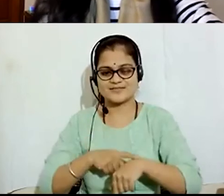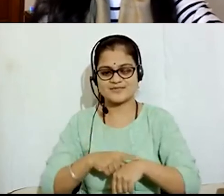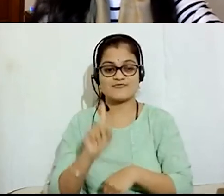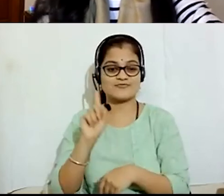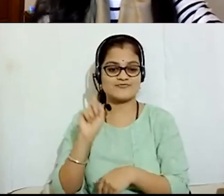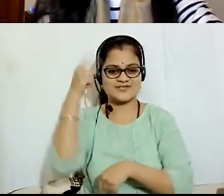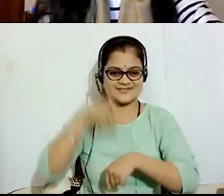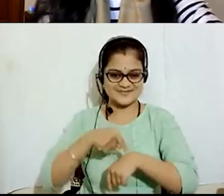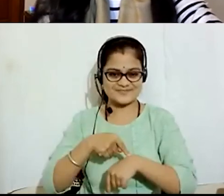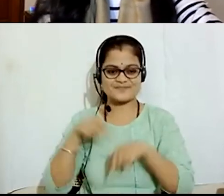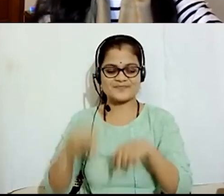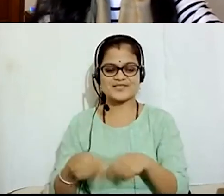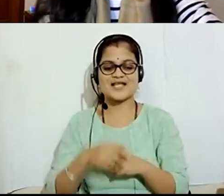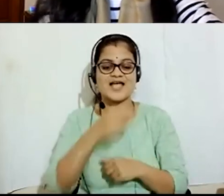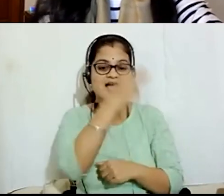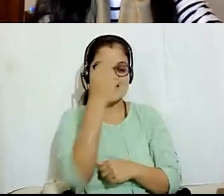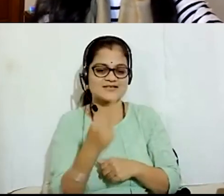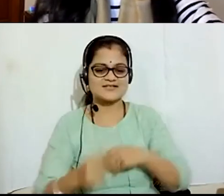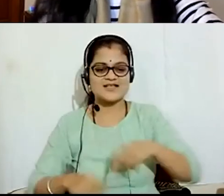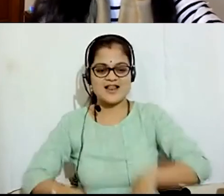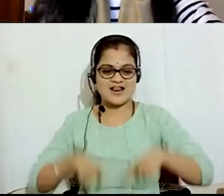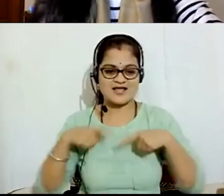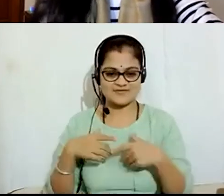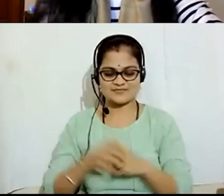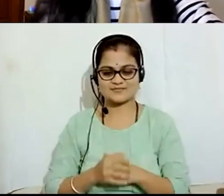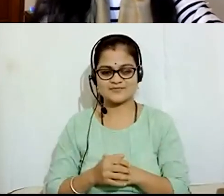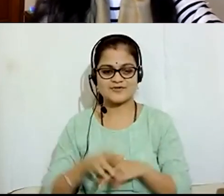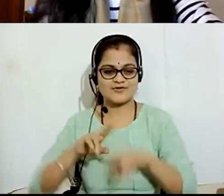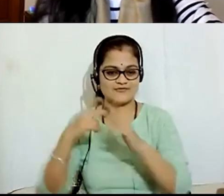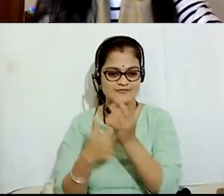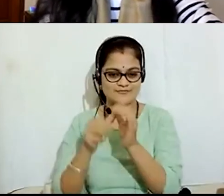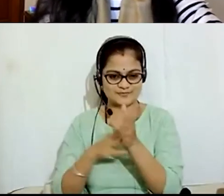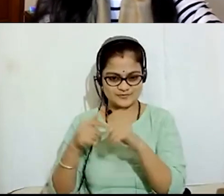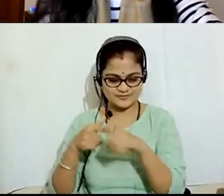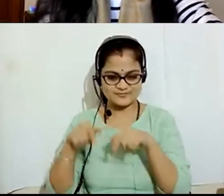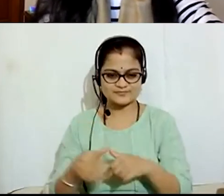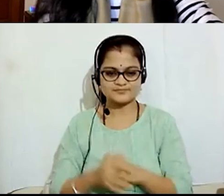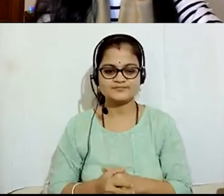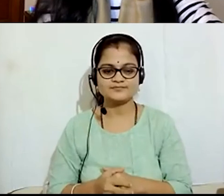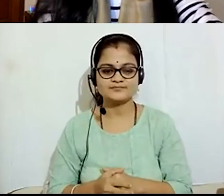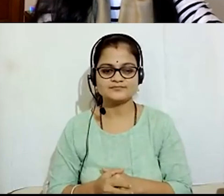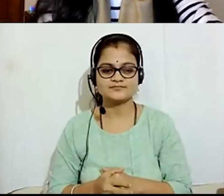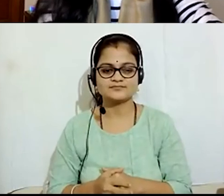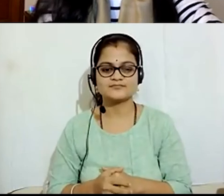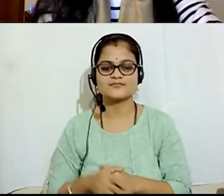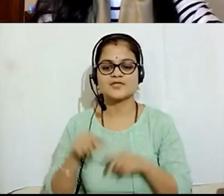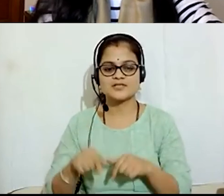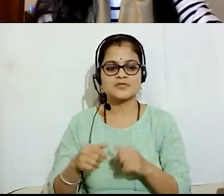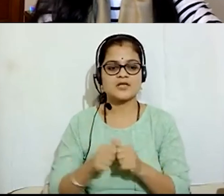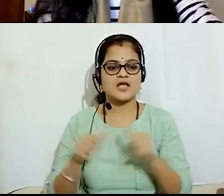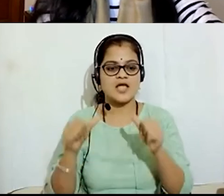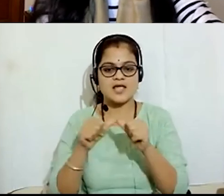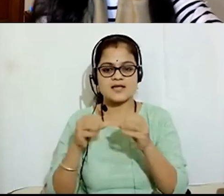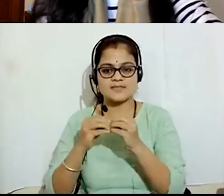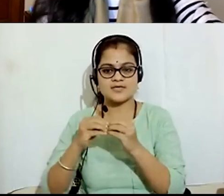time at Art is Life Sound Frames. I warmly welcome our four finalists: Abhishek Sekhri from